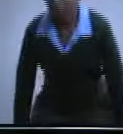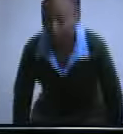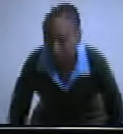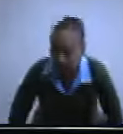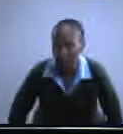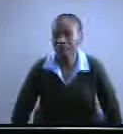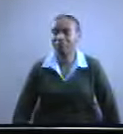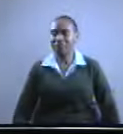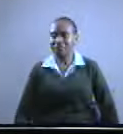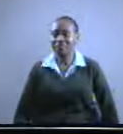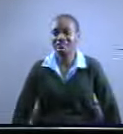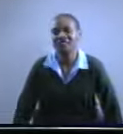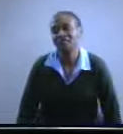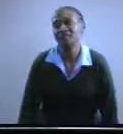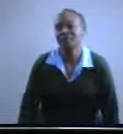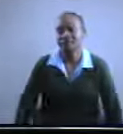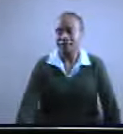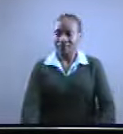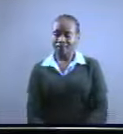Order, honourable members.